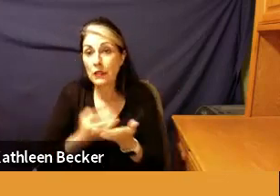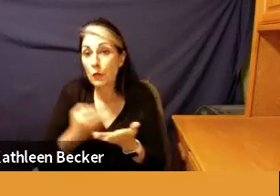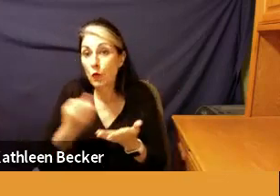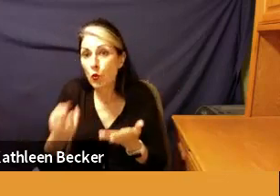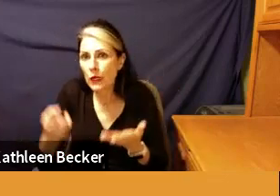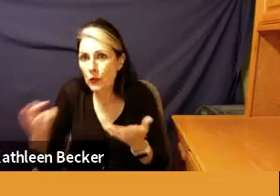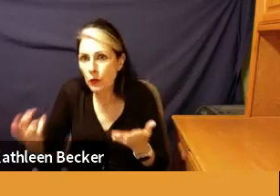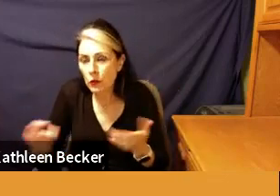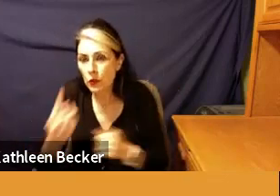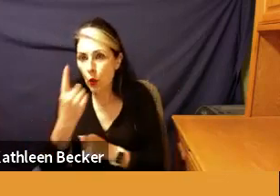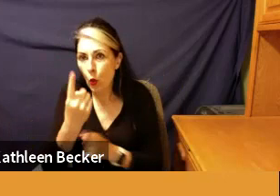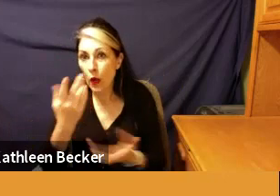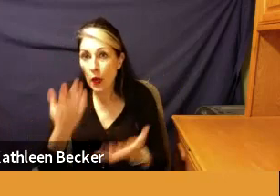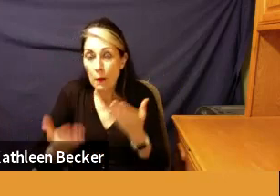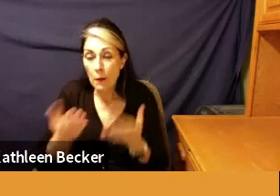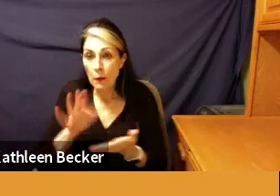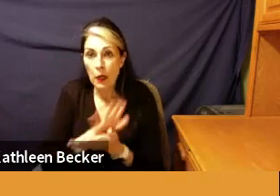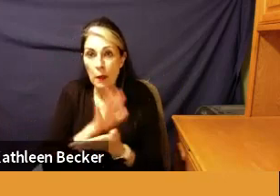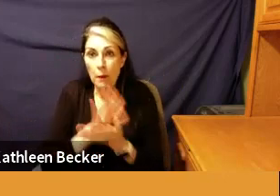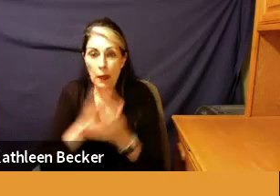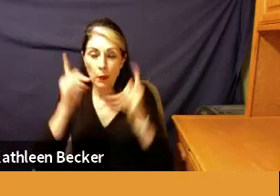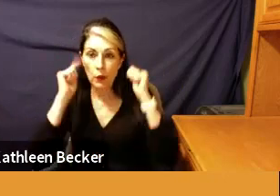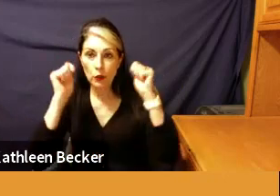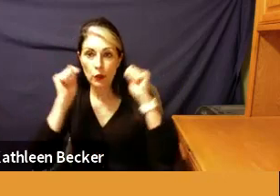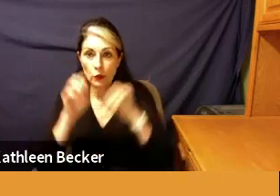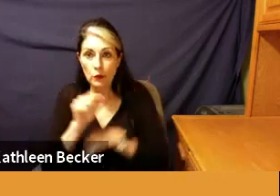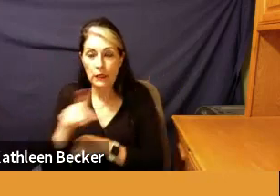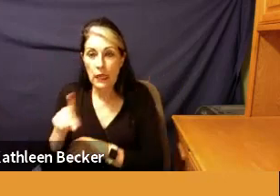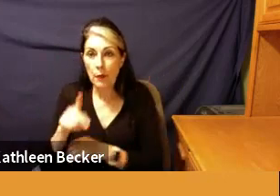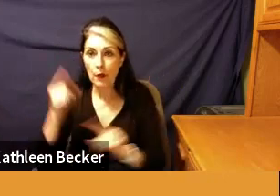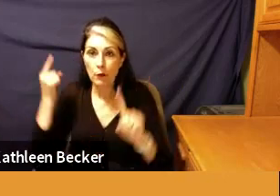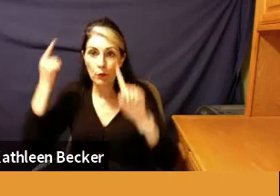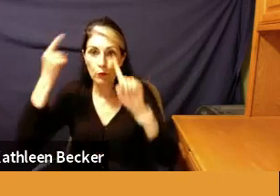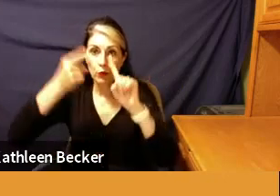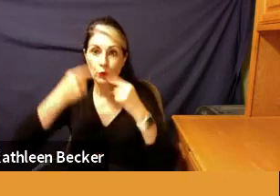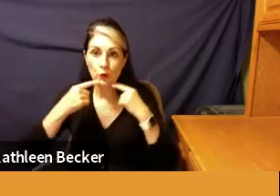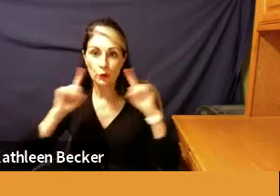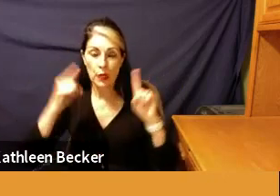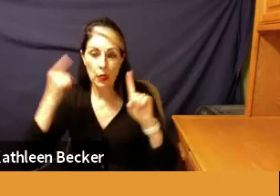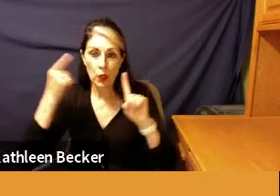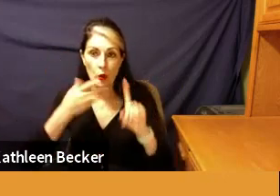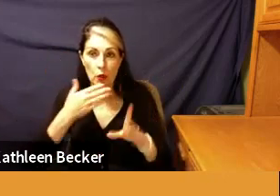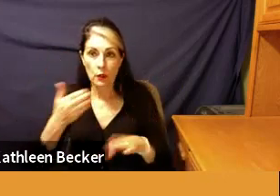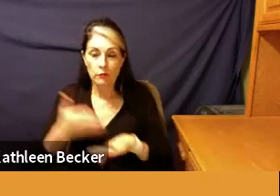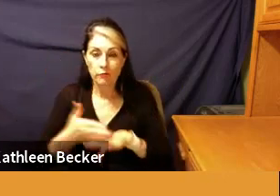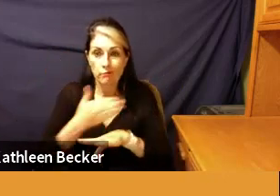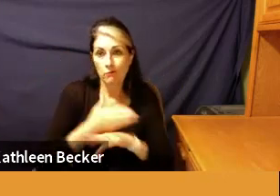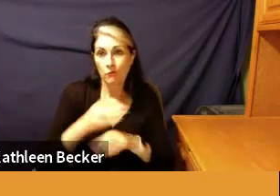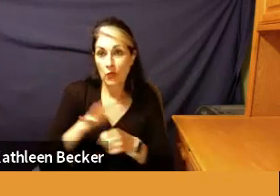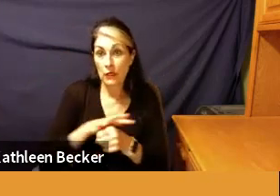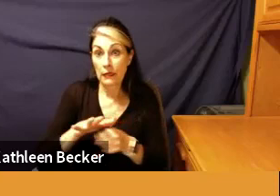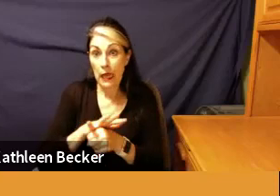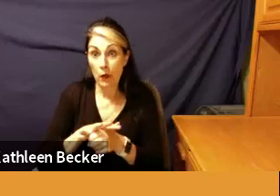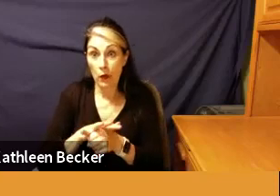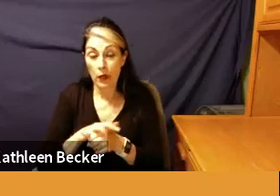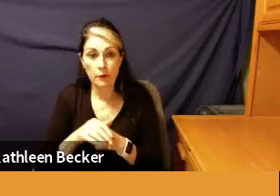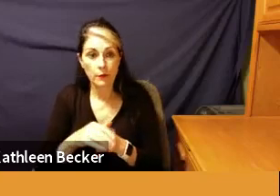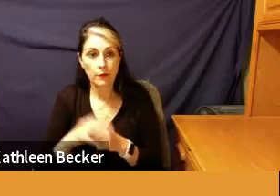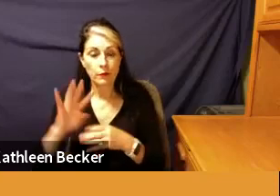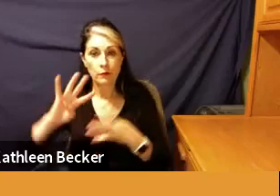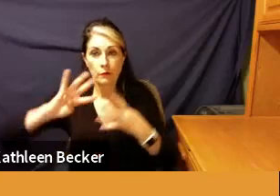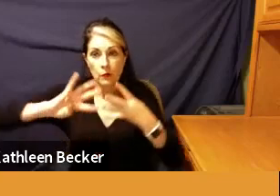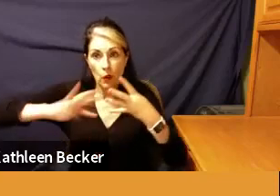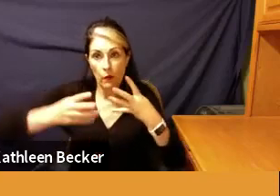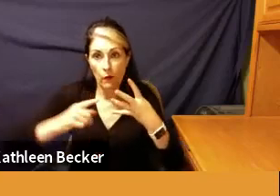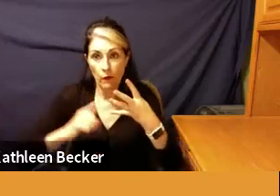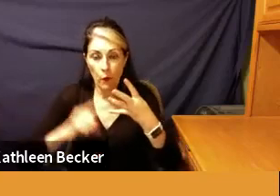And one of those might be a paper tutoring app in order to reach my goal of getting better in this area. The fourth thing that you